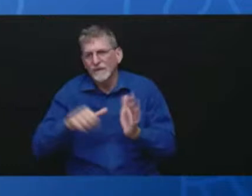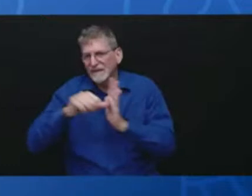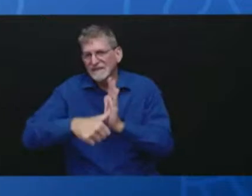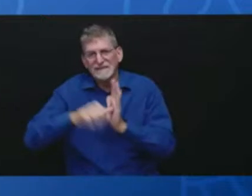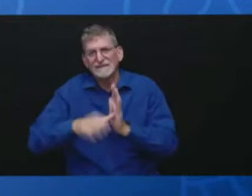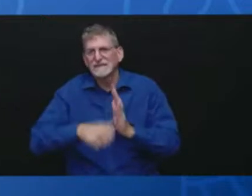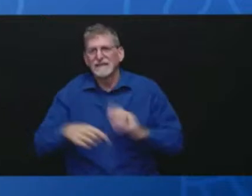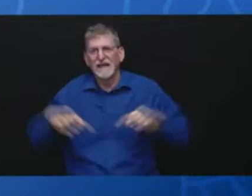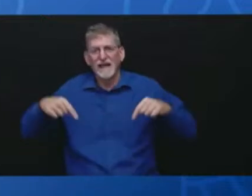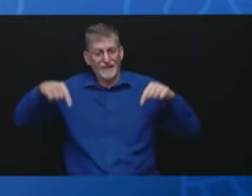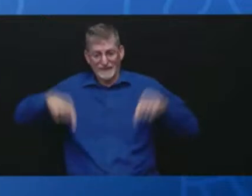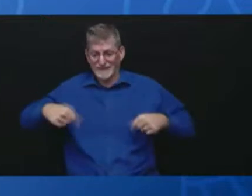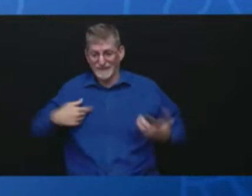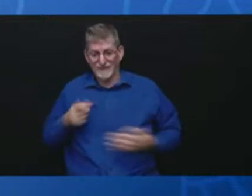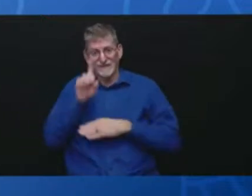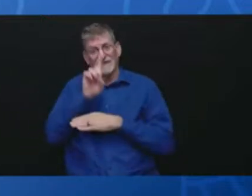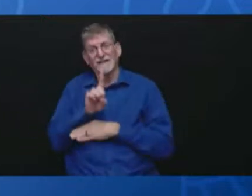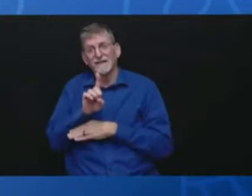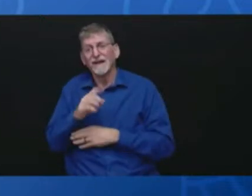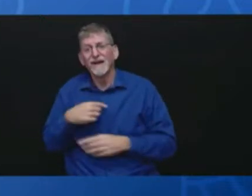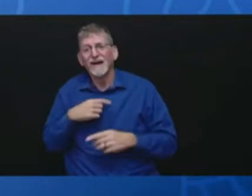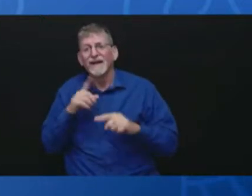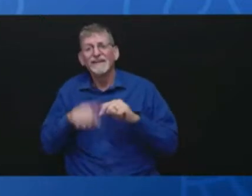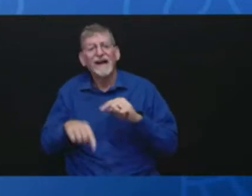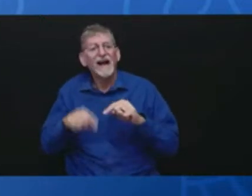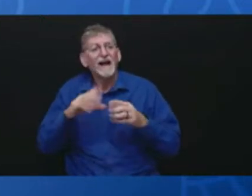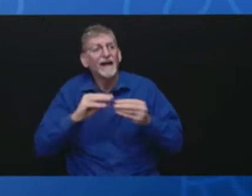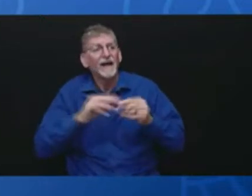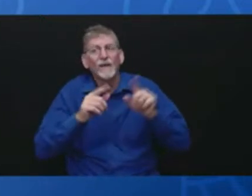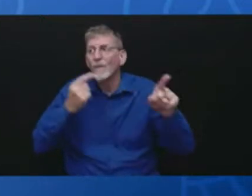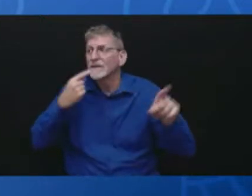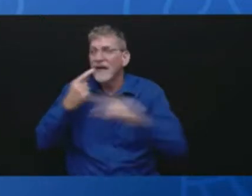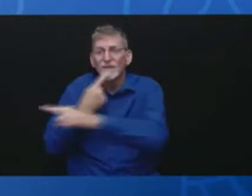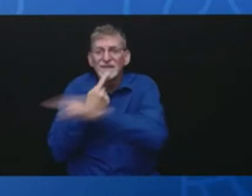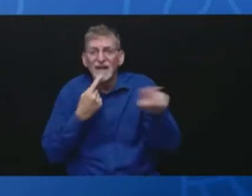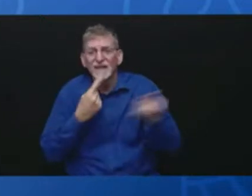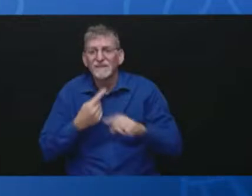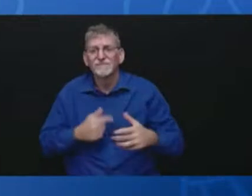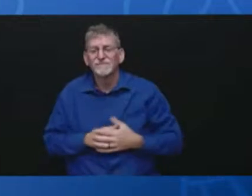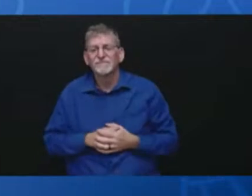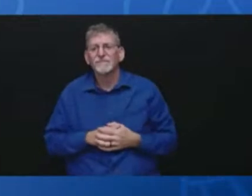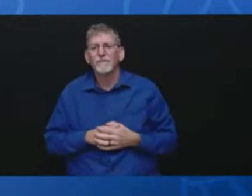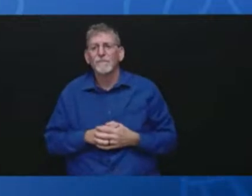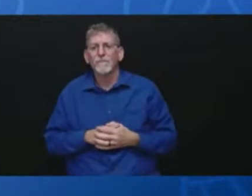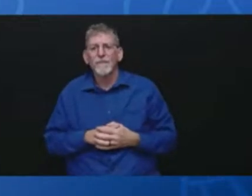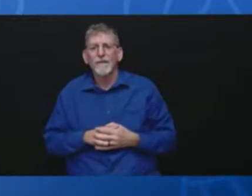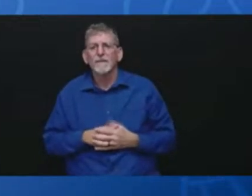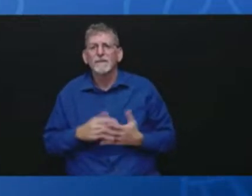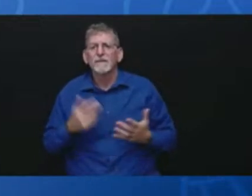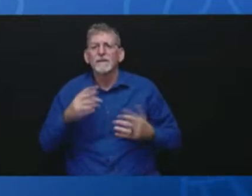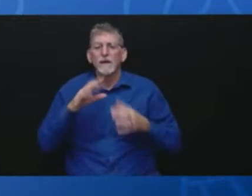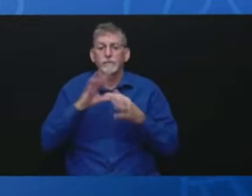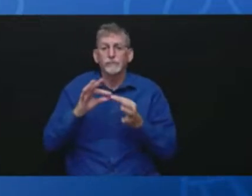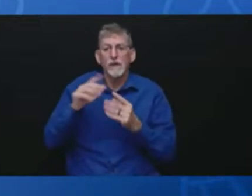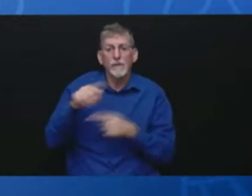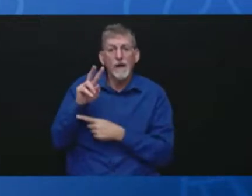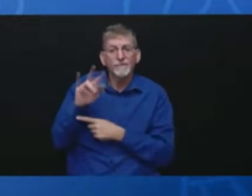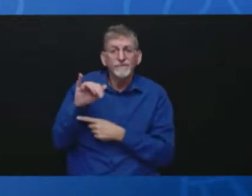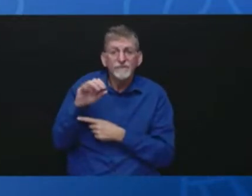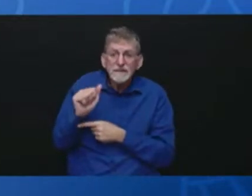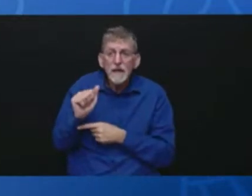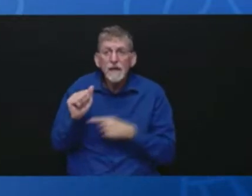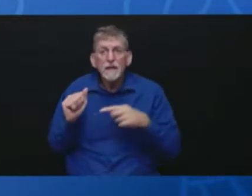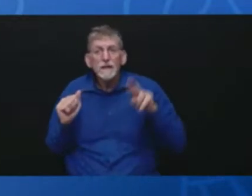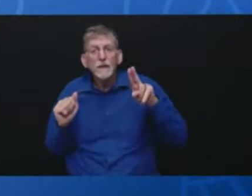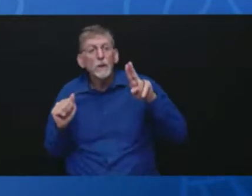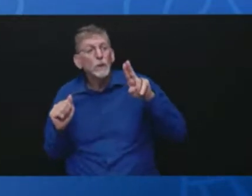ago as well, when it comes to the nature of messaging regarding visas and what the United States expects, and I think what every